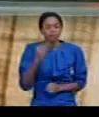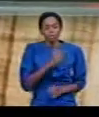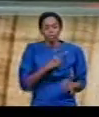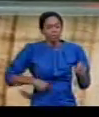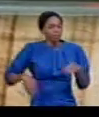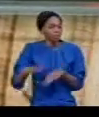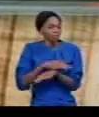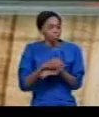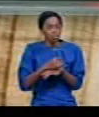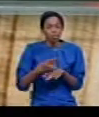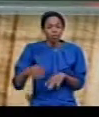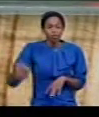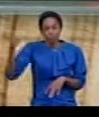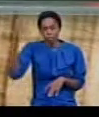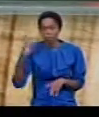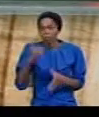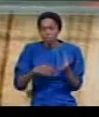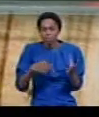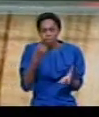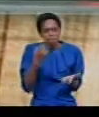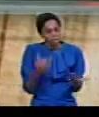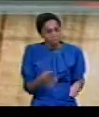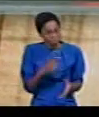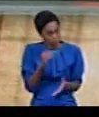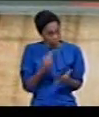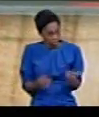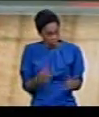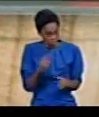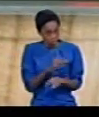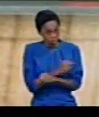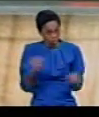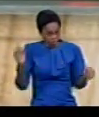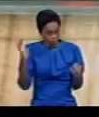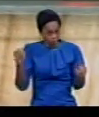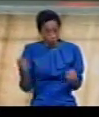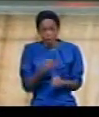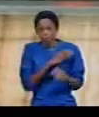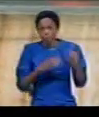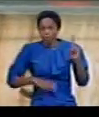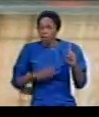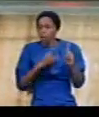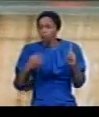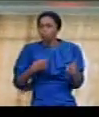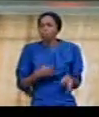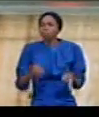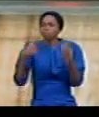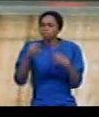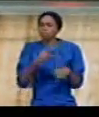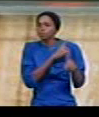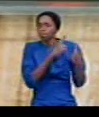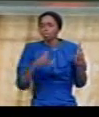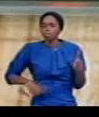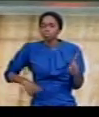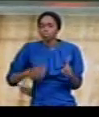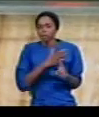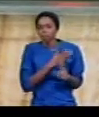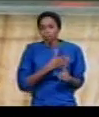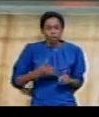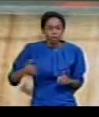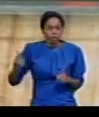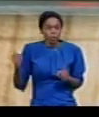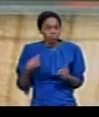he's saying is, now we're justified by Christ, and we come to the Lord, we jettison,